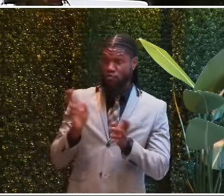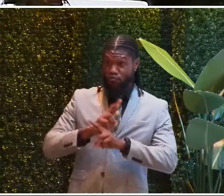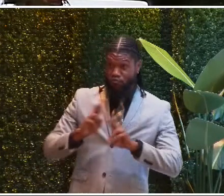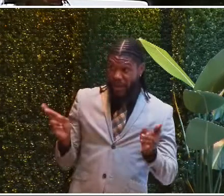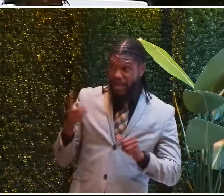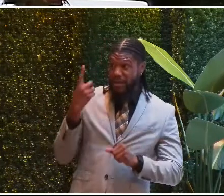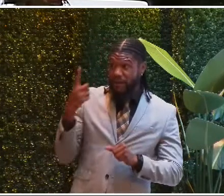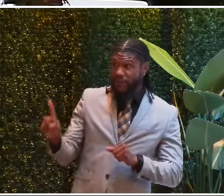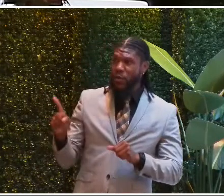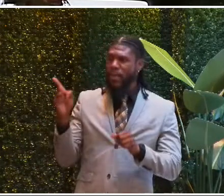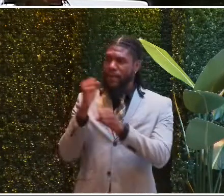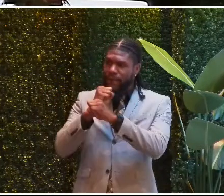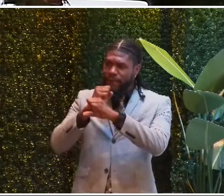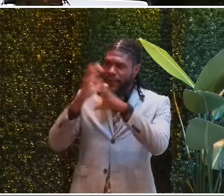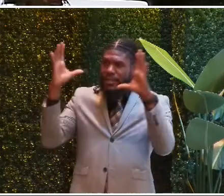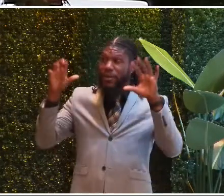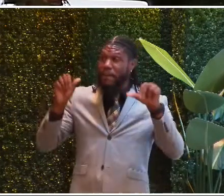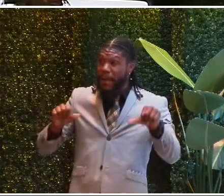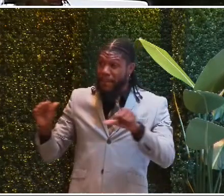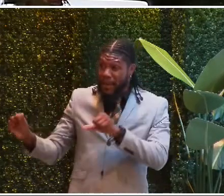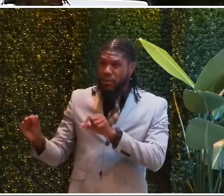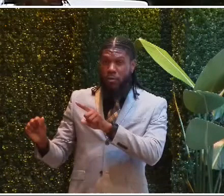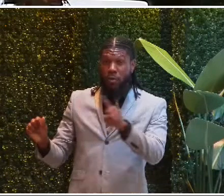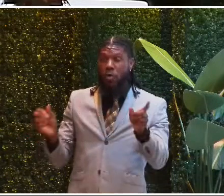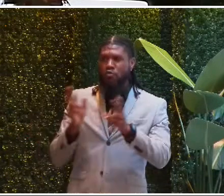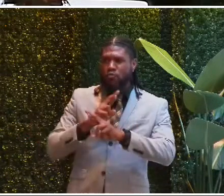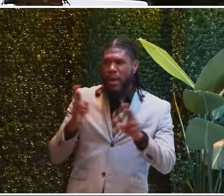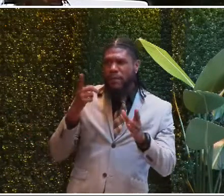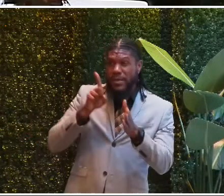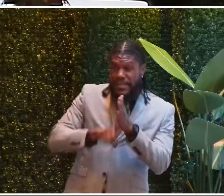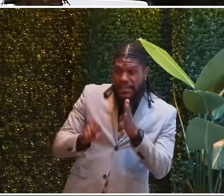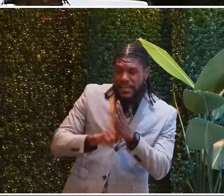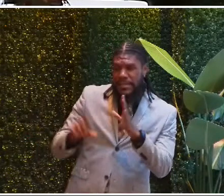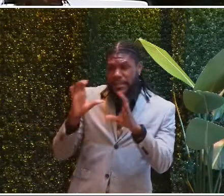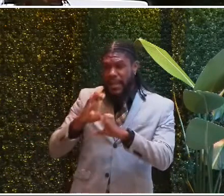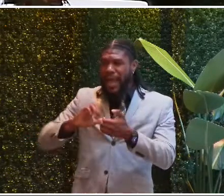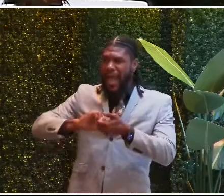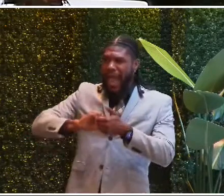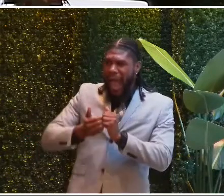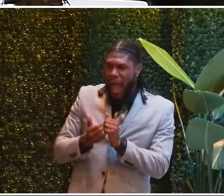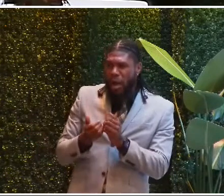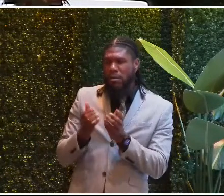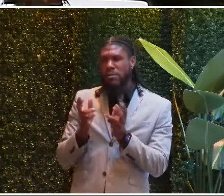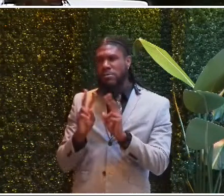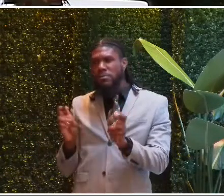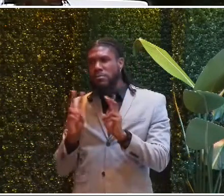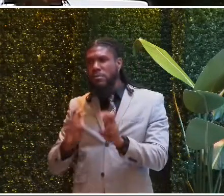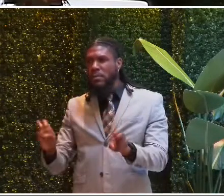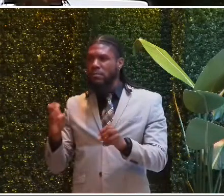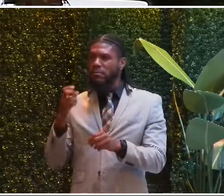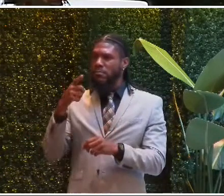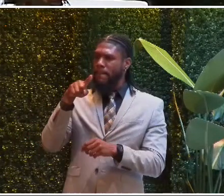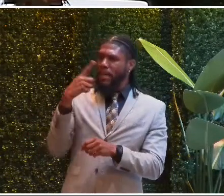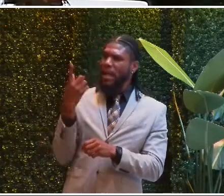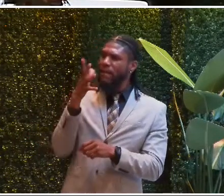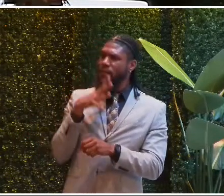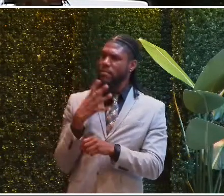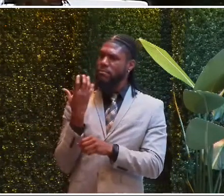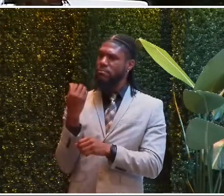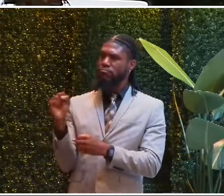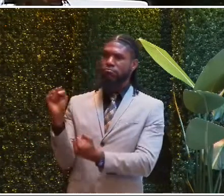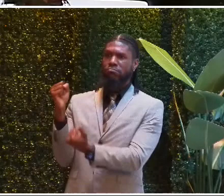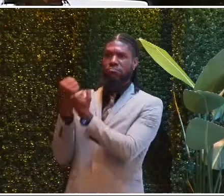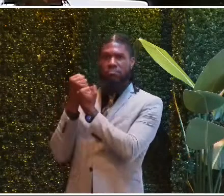visions of possibility? Are we ready to explore how Black feminism gets us free? Y'all